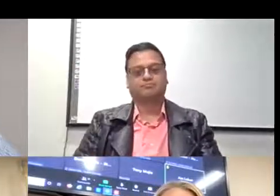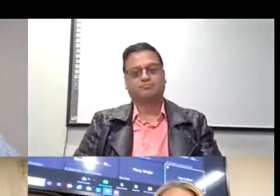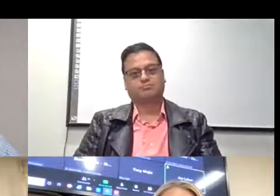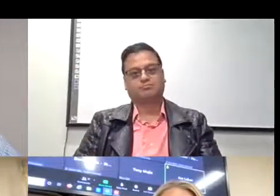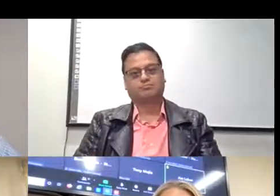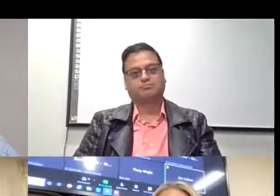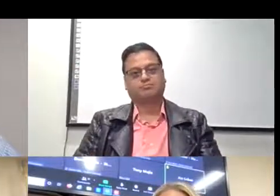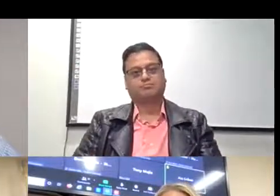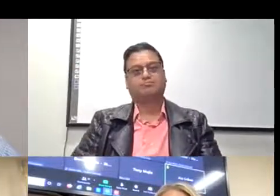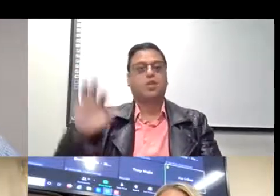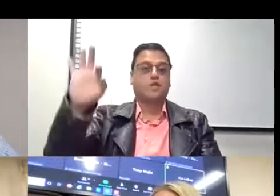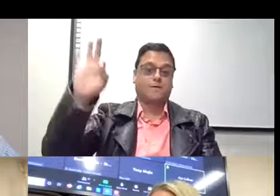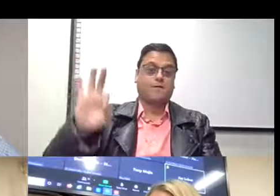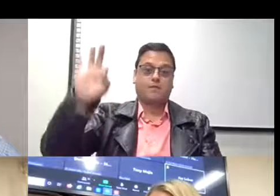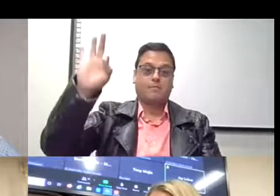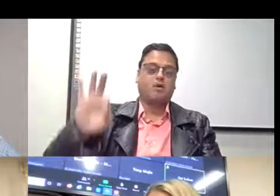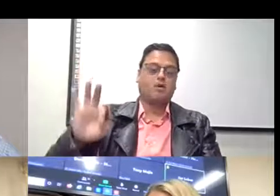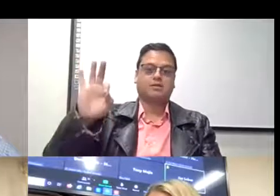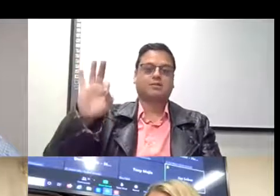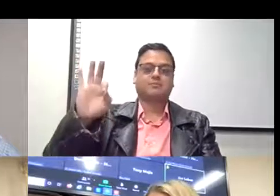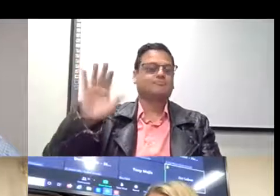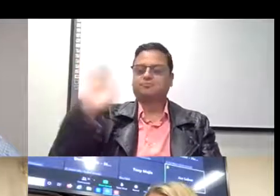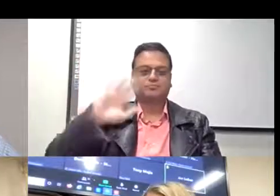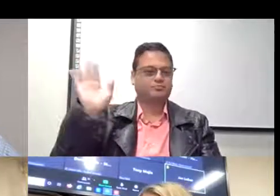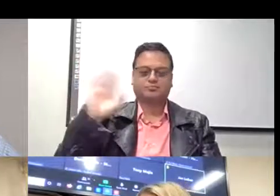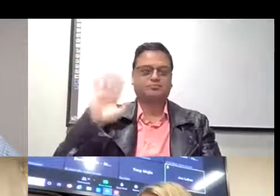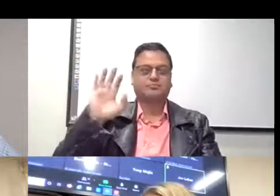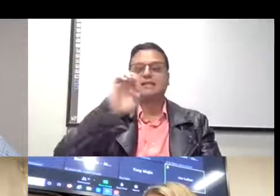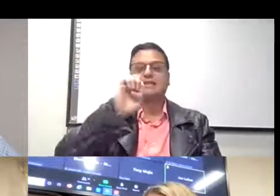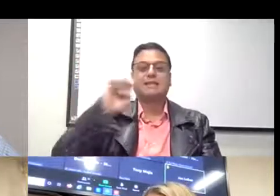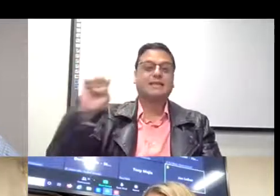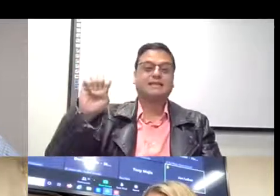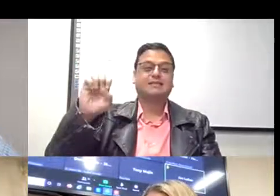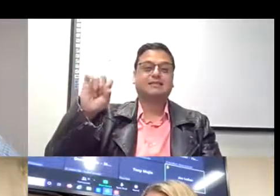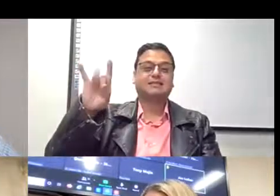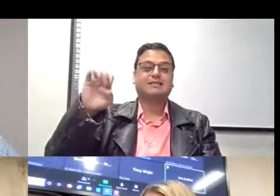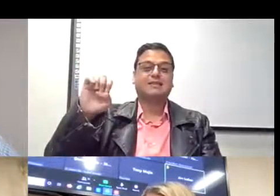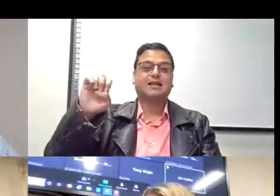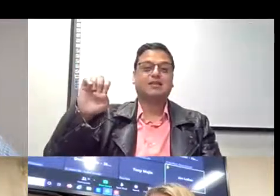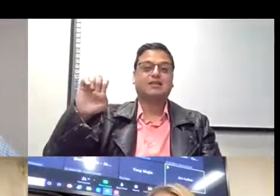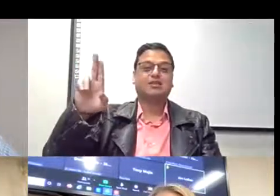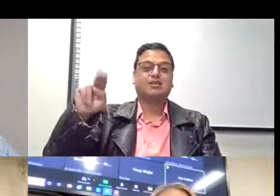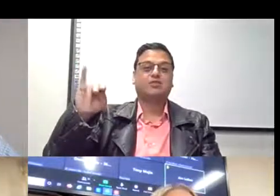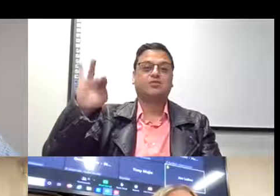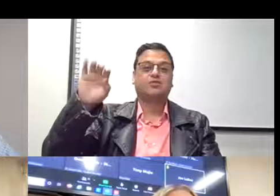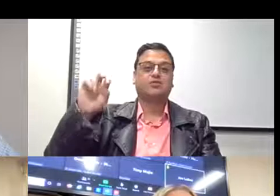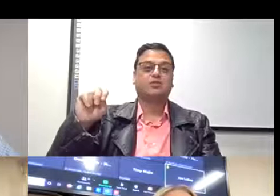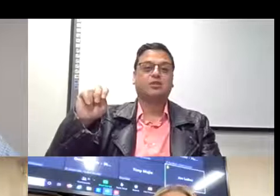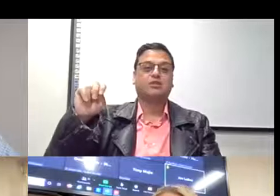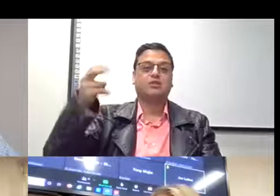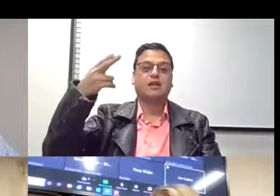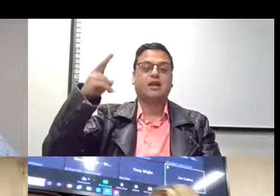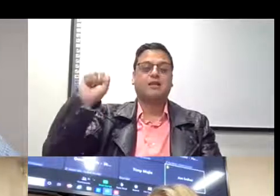At the Fremont, actually at the East Side Union High School District, the DW